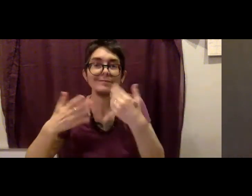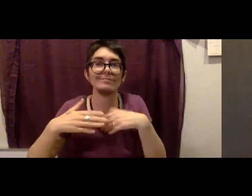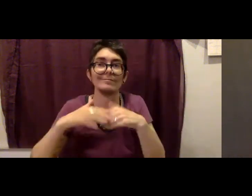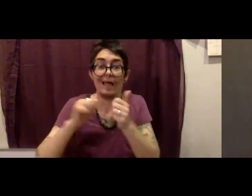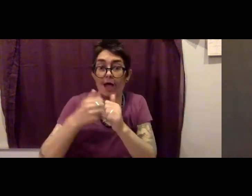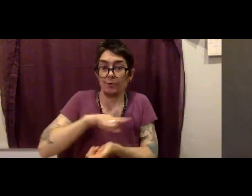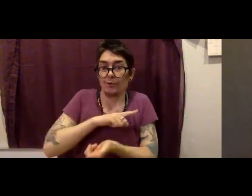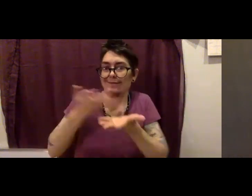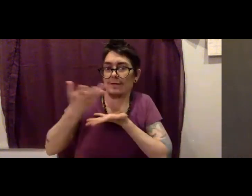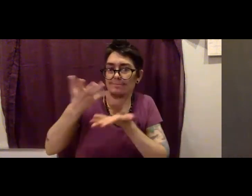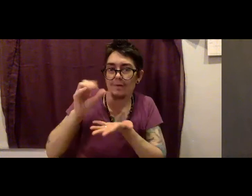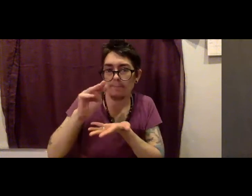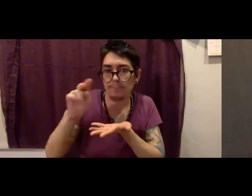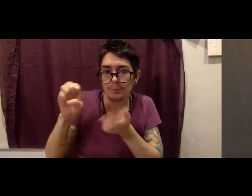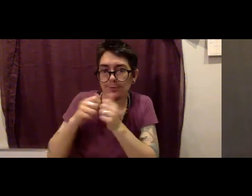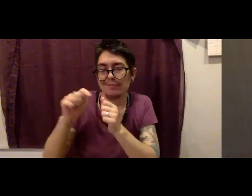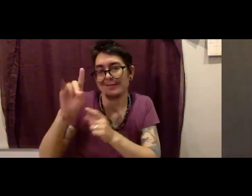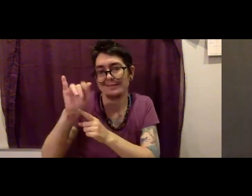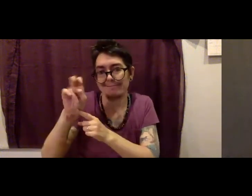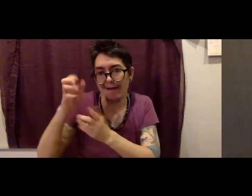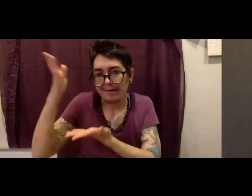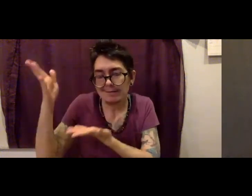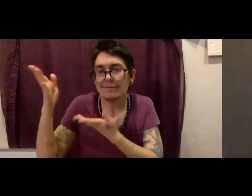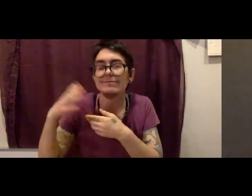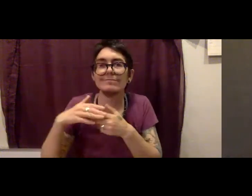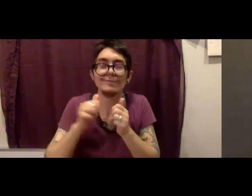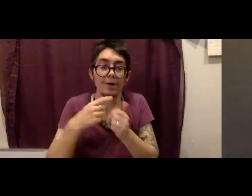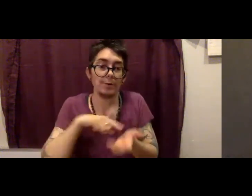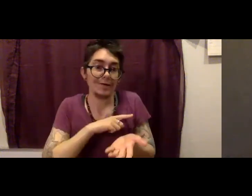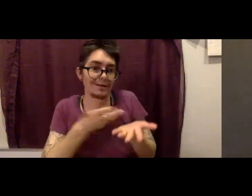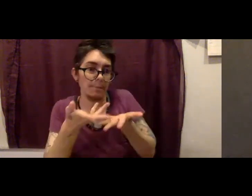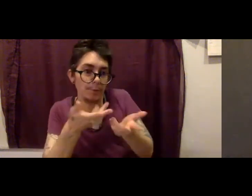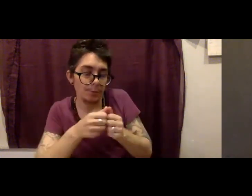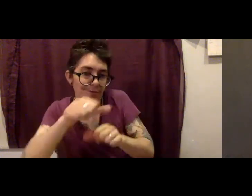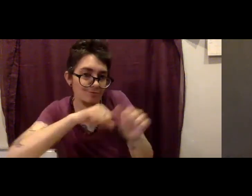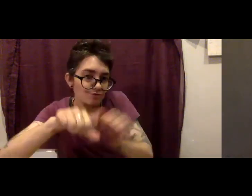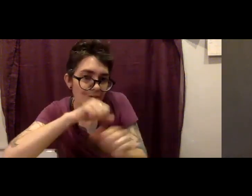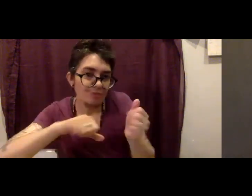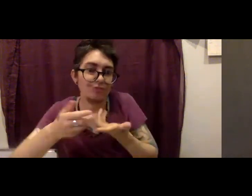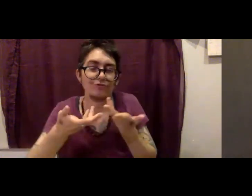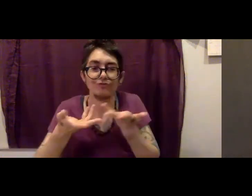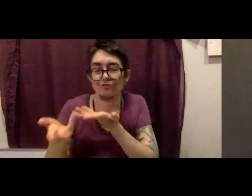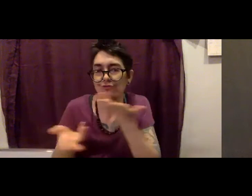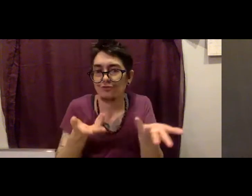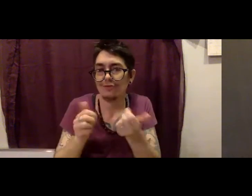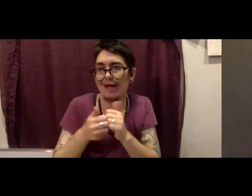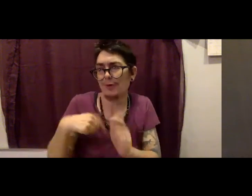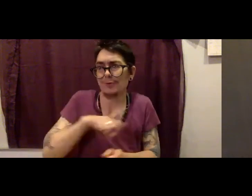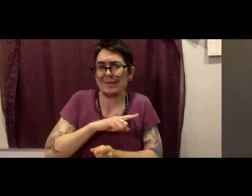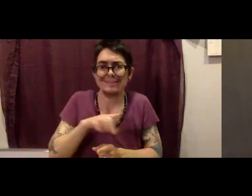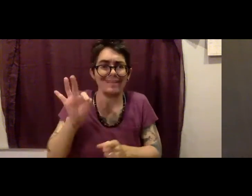There can be so many ways. Community, how we commune with the divine, how we commune with each